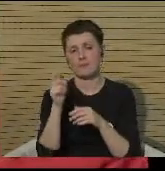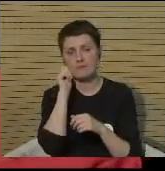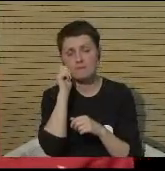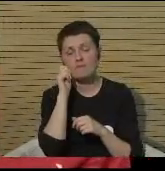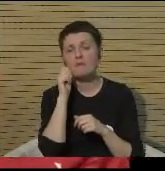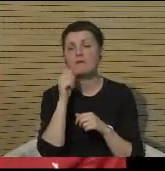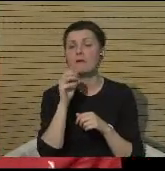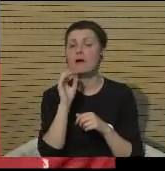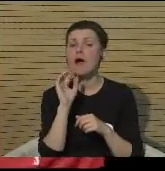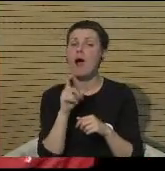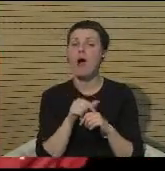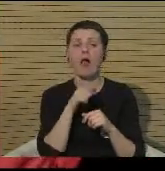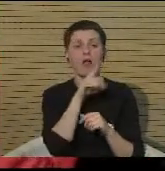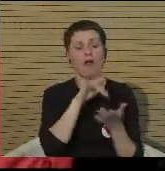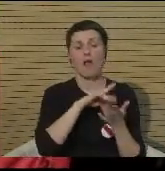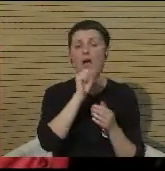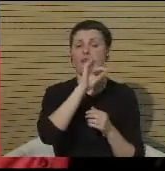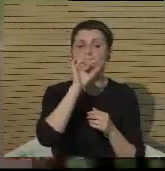hands.